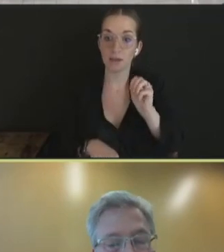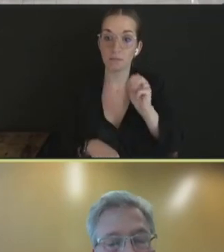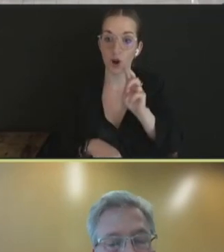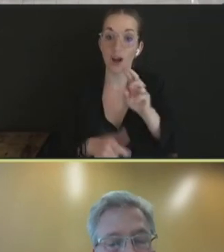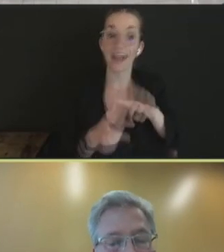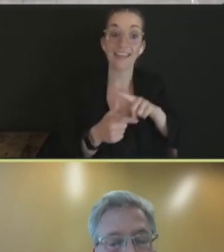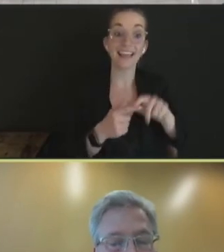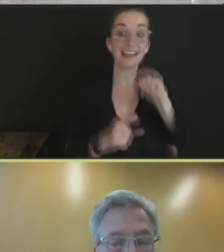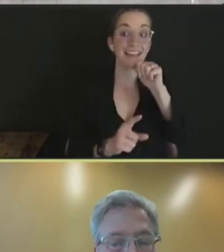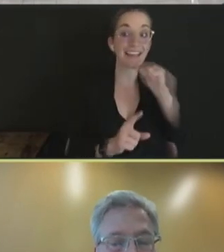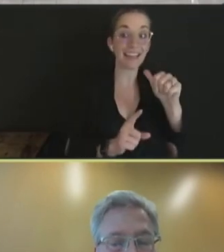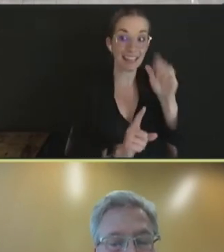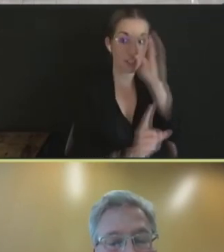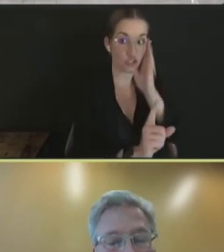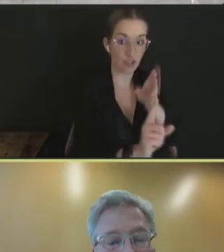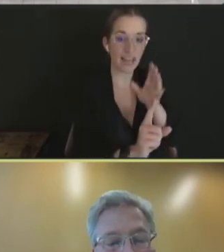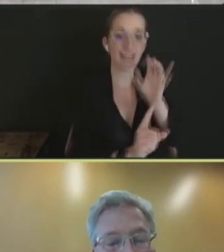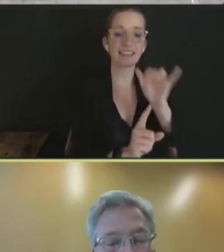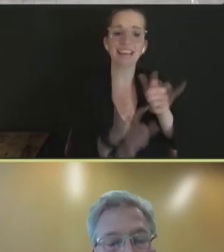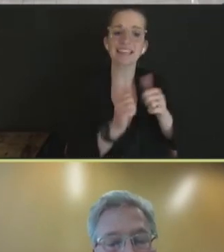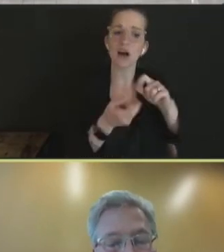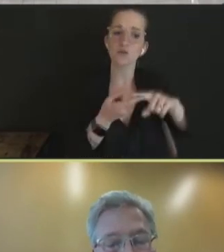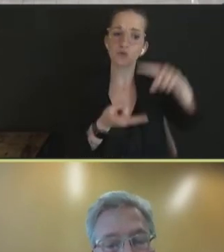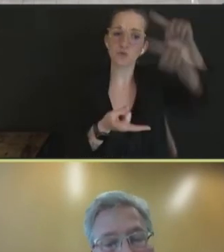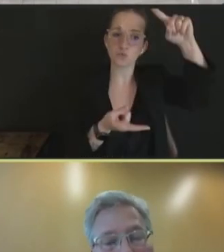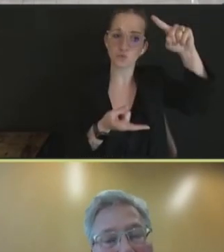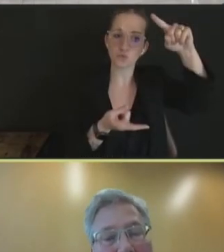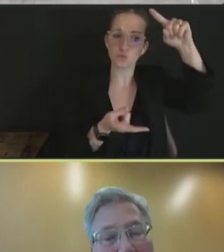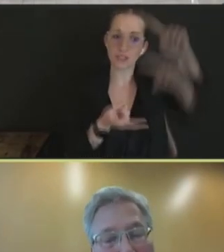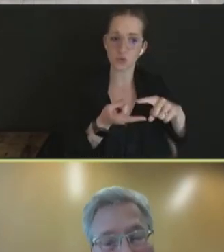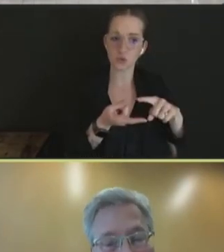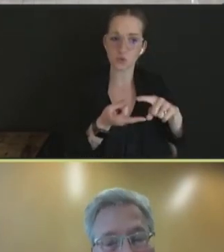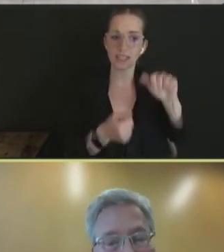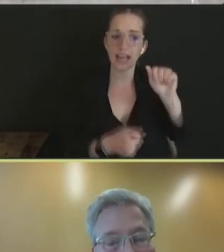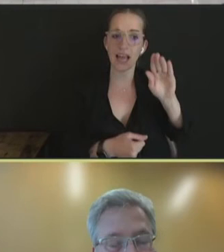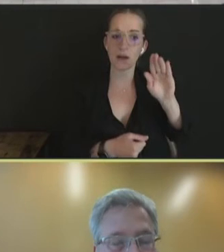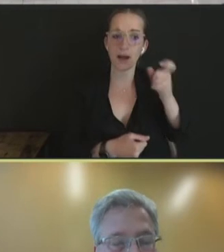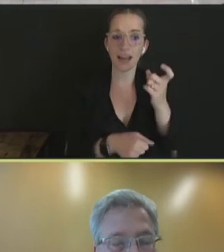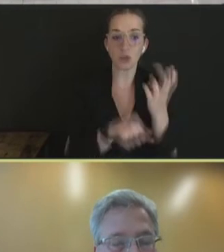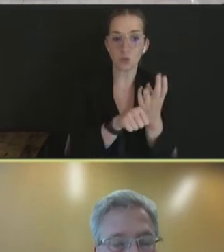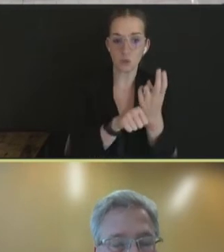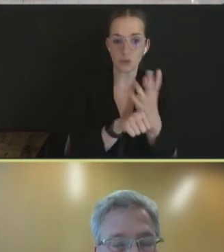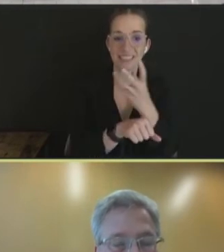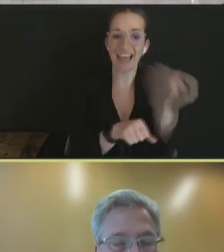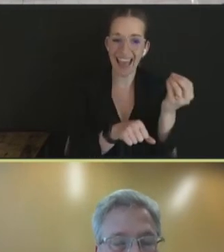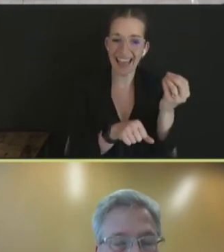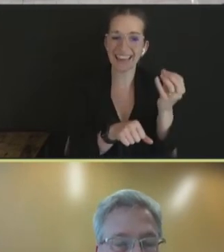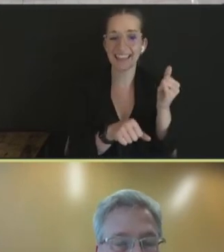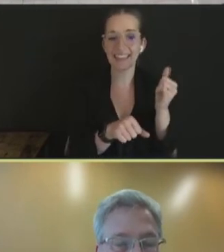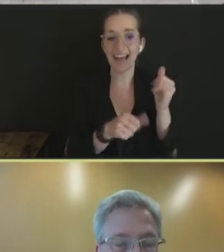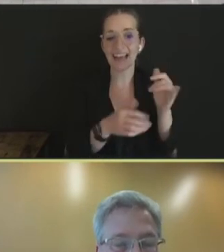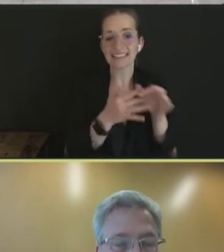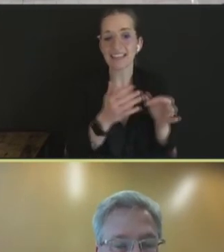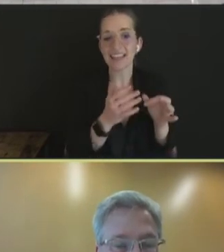reduce antibiotic use and therefore the selective pressures or the drivers for resistance.